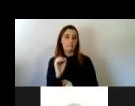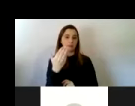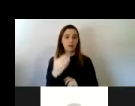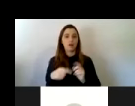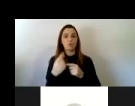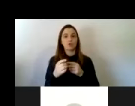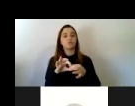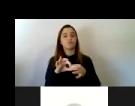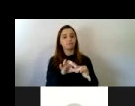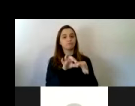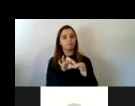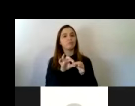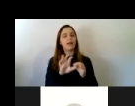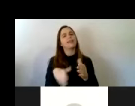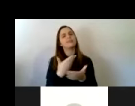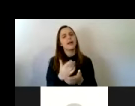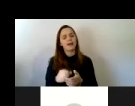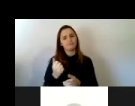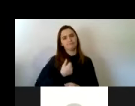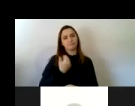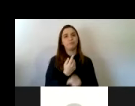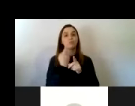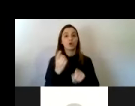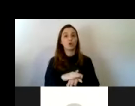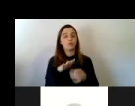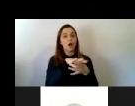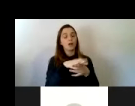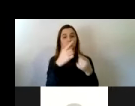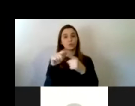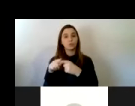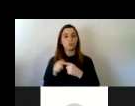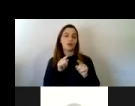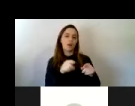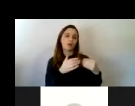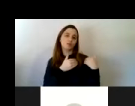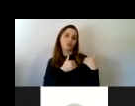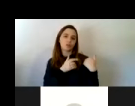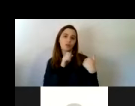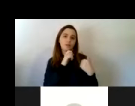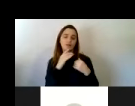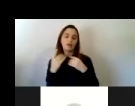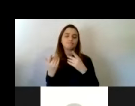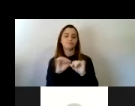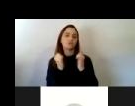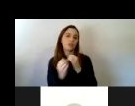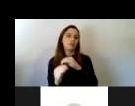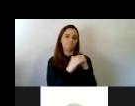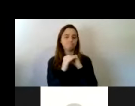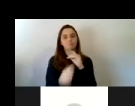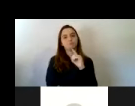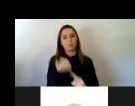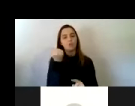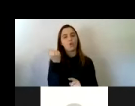that all these sectors are responsible to achieve equality in the society or to achieve